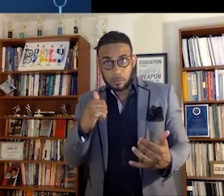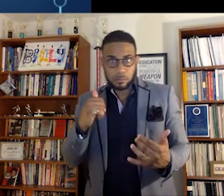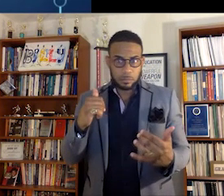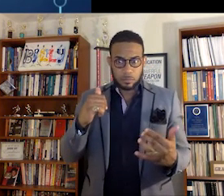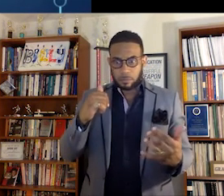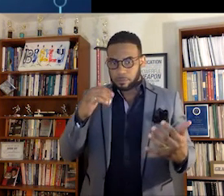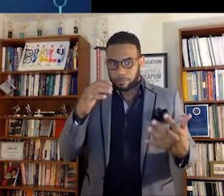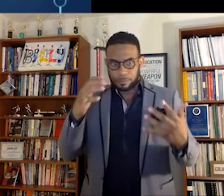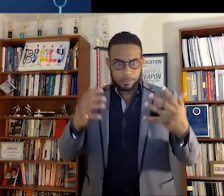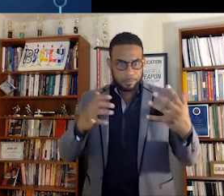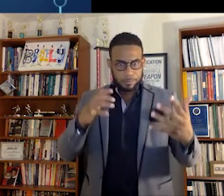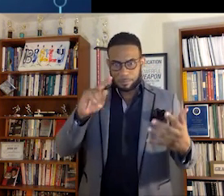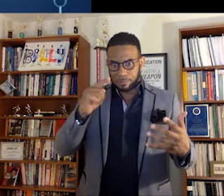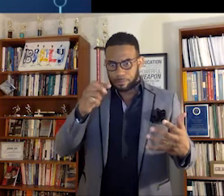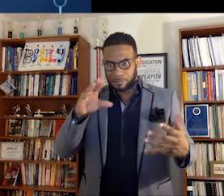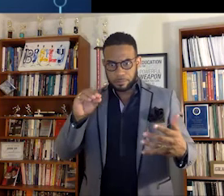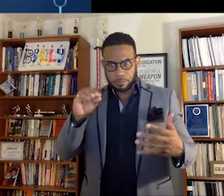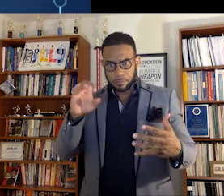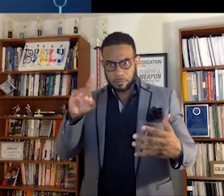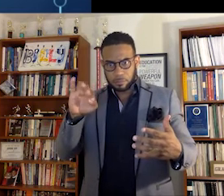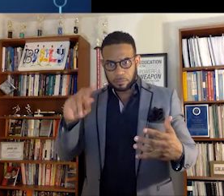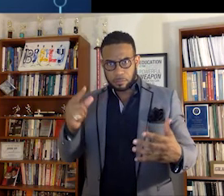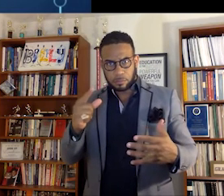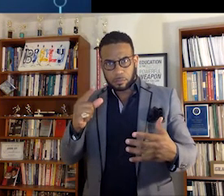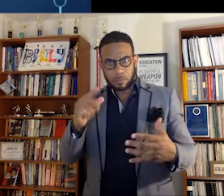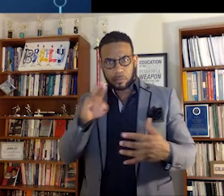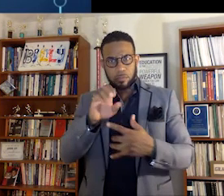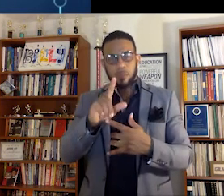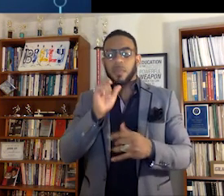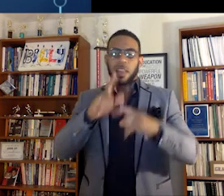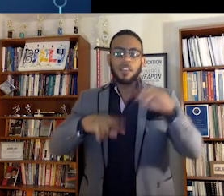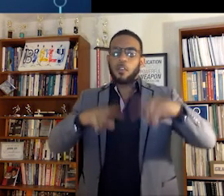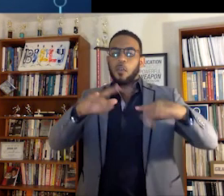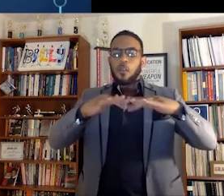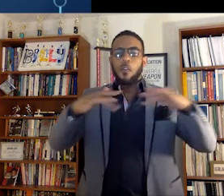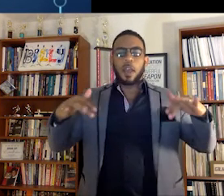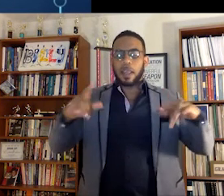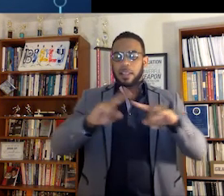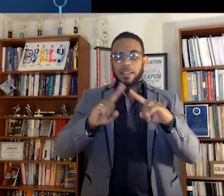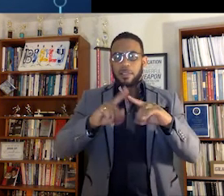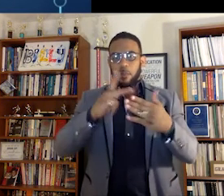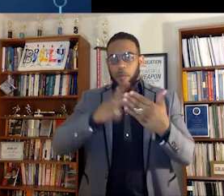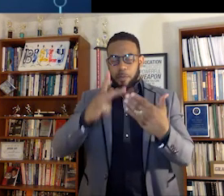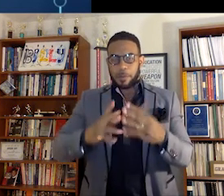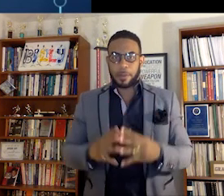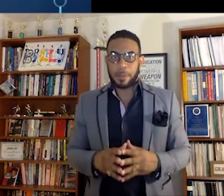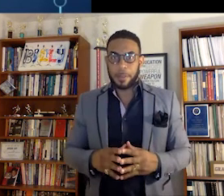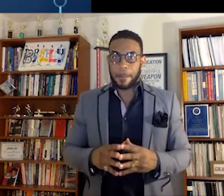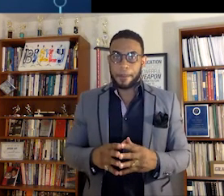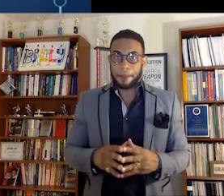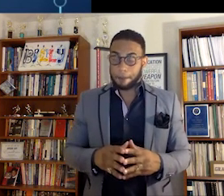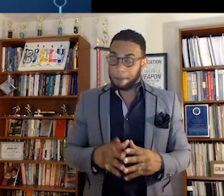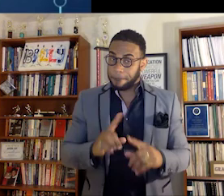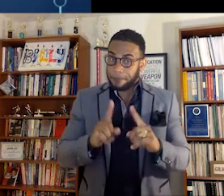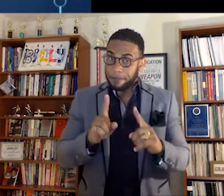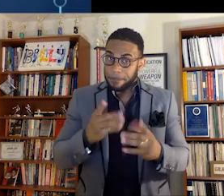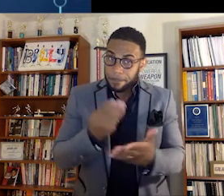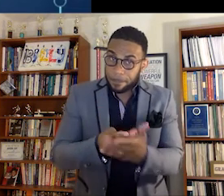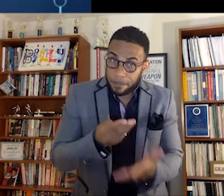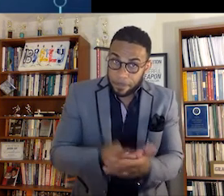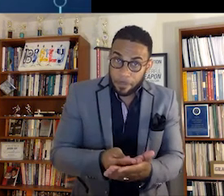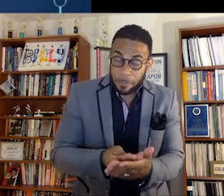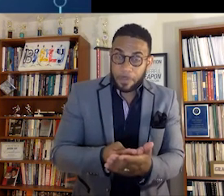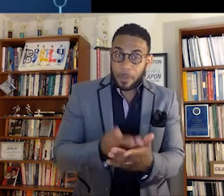Sparrow coding robot. Like there's a variety of different programs, but money